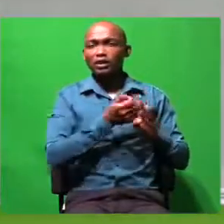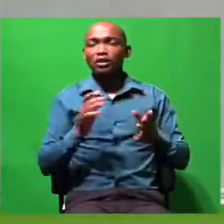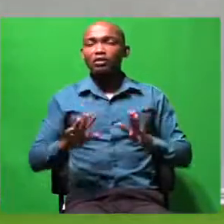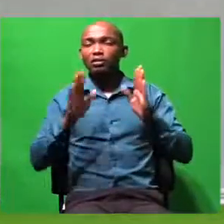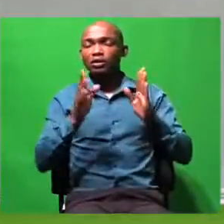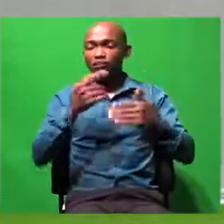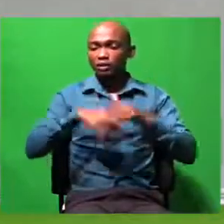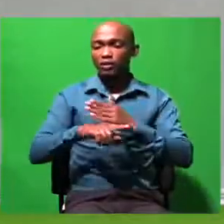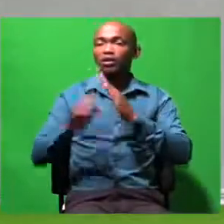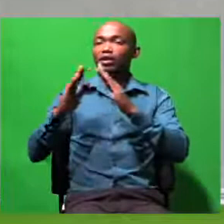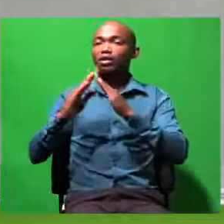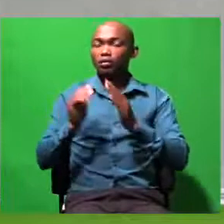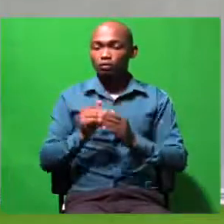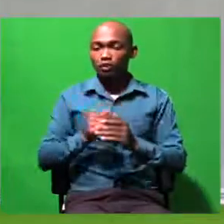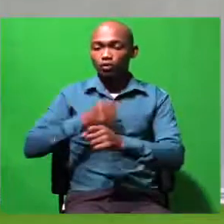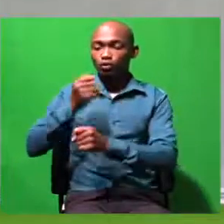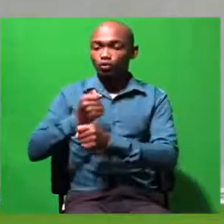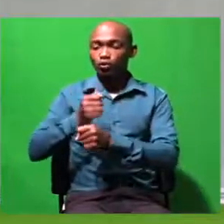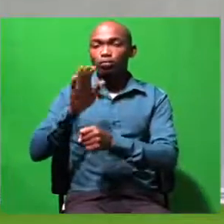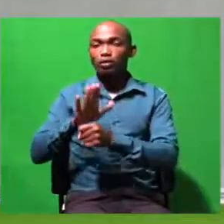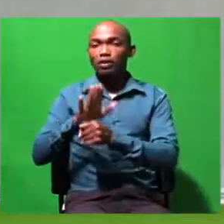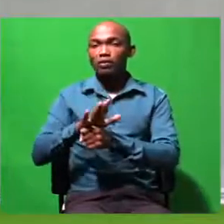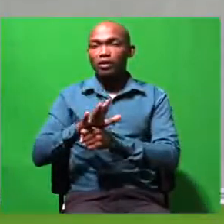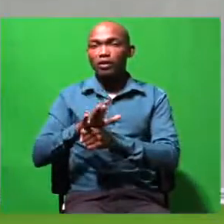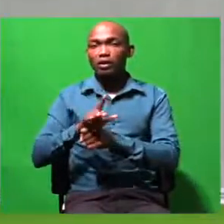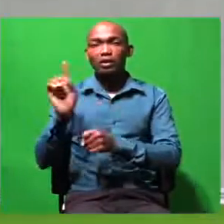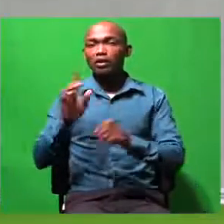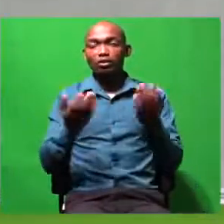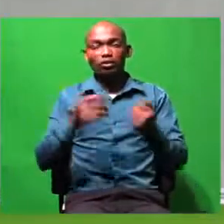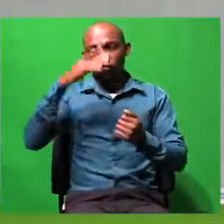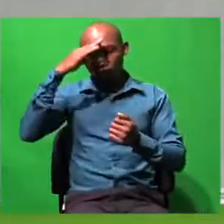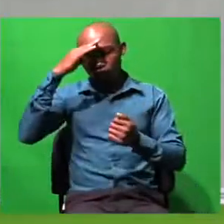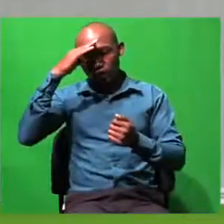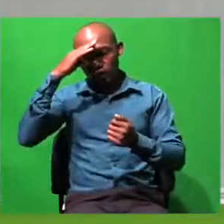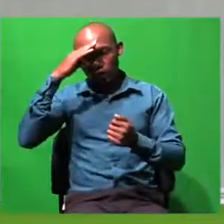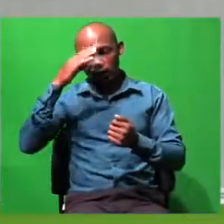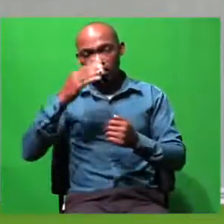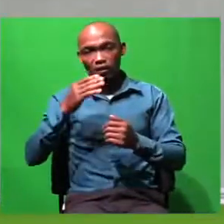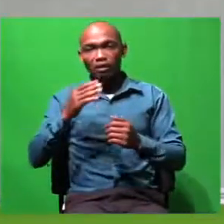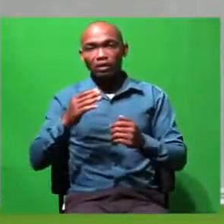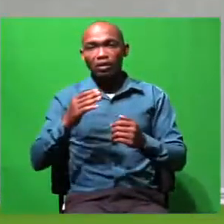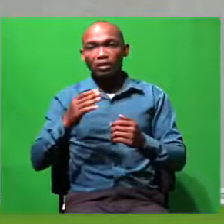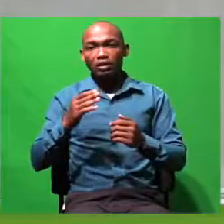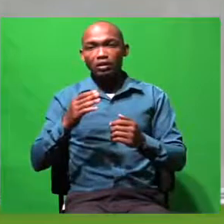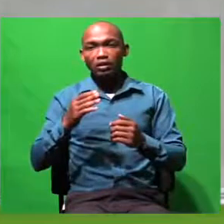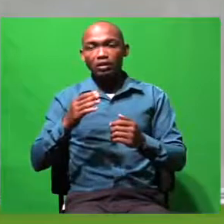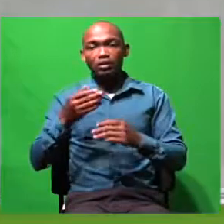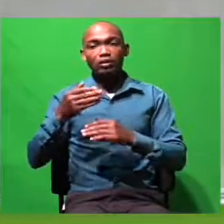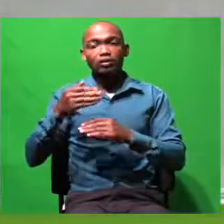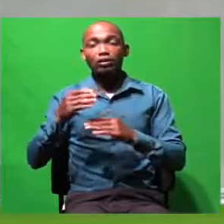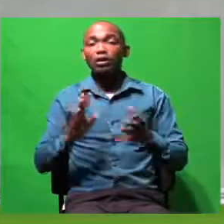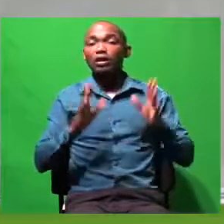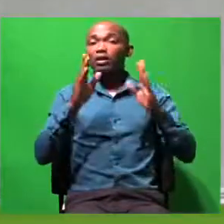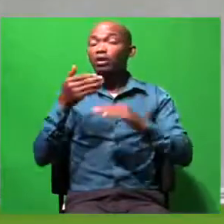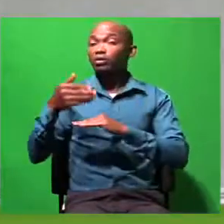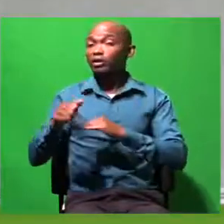home due to many things. They are not feeling well to live outside their home, but they are forcing to